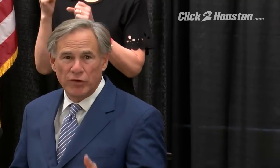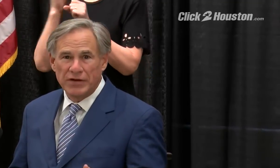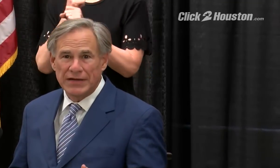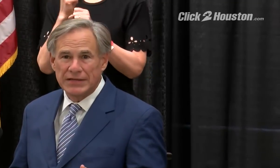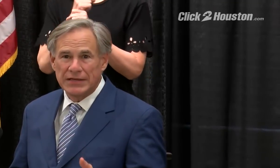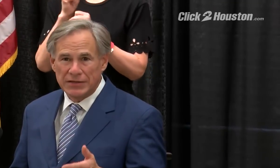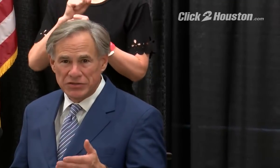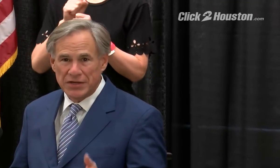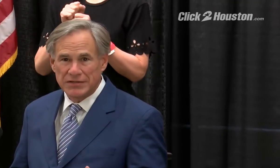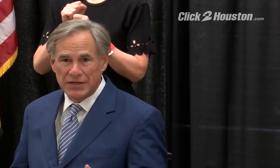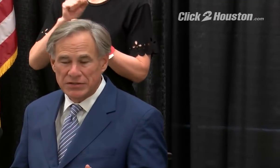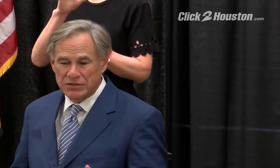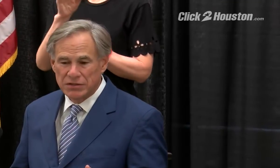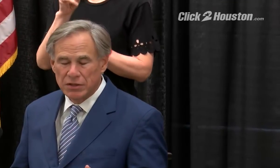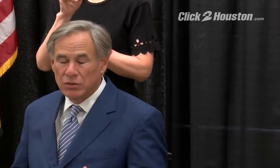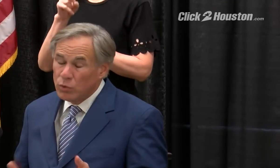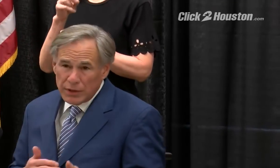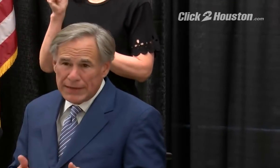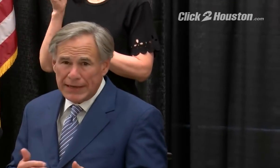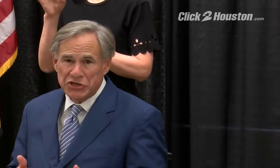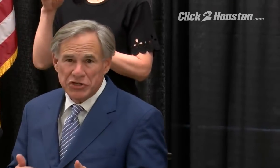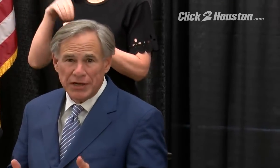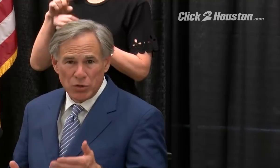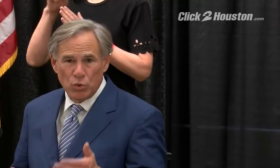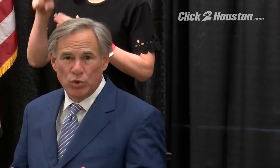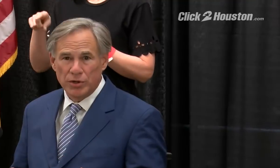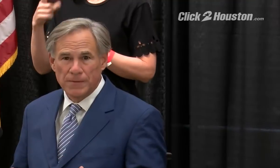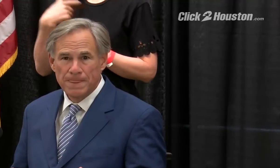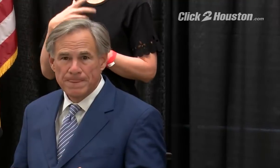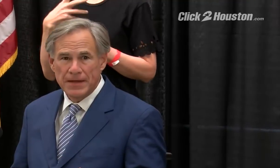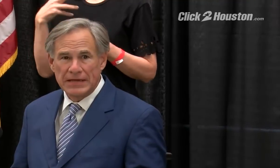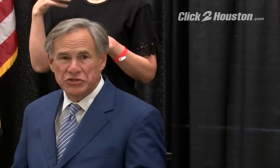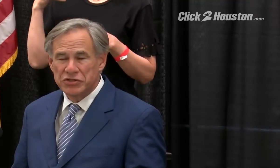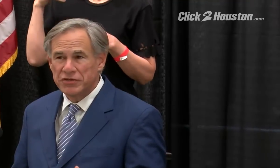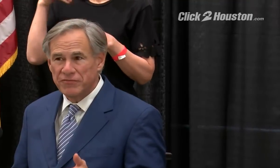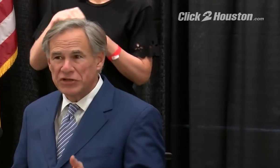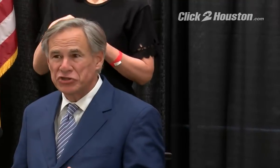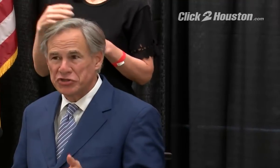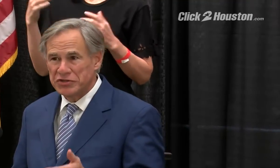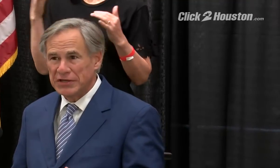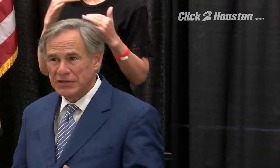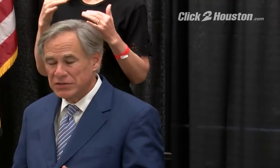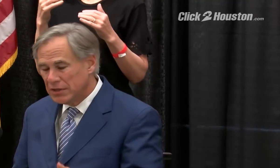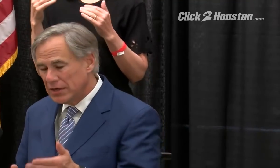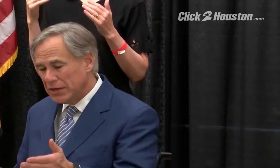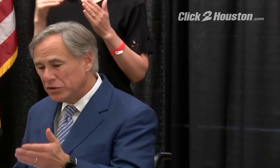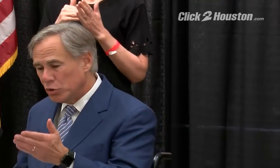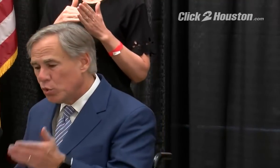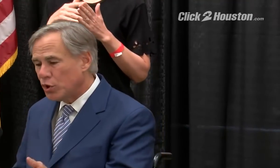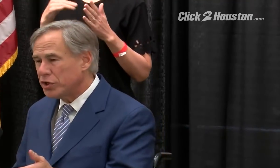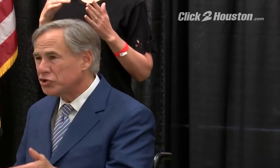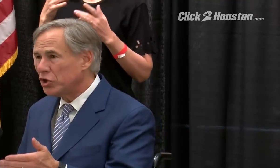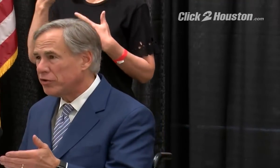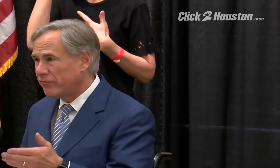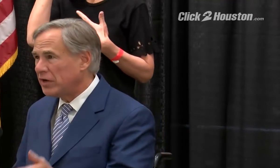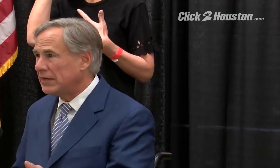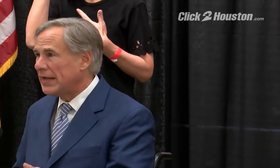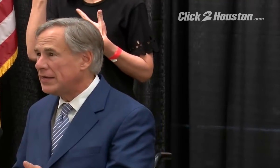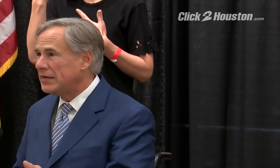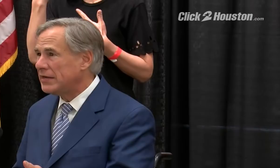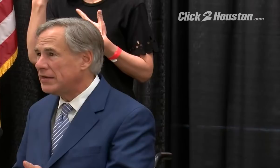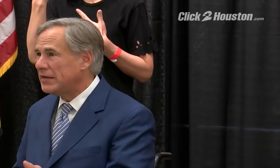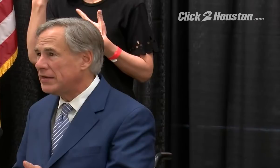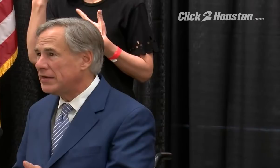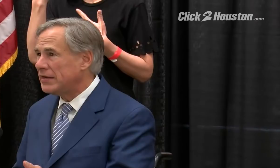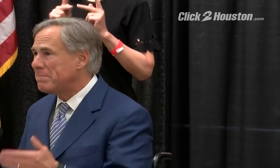against COVID-19 in the state of Texas. We're engaged in a war against this infectious disease, and the warriors on the front